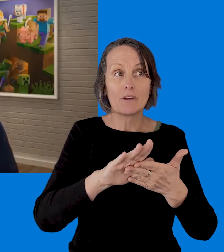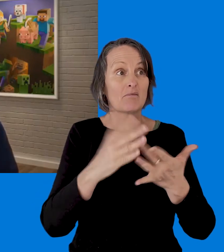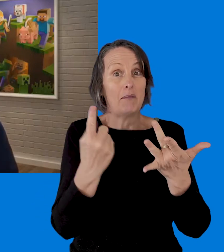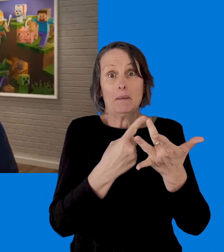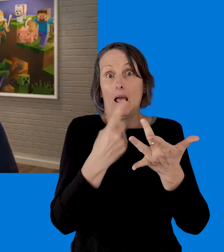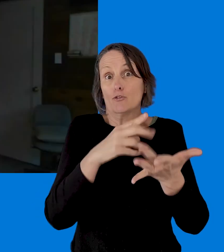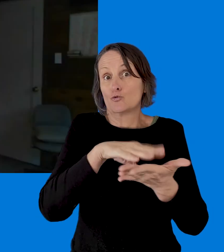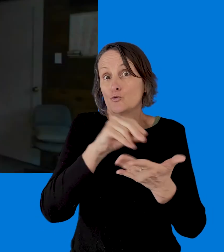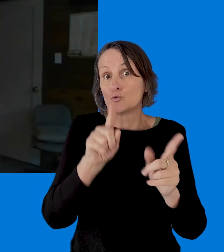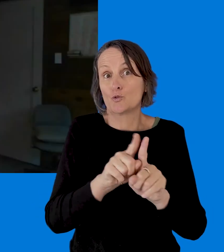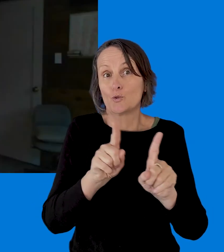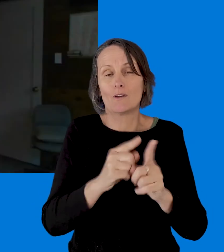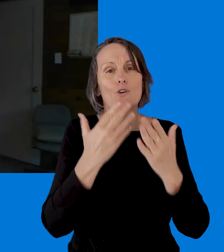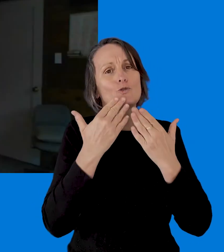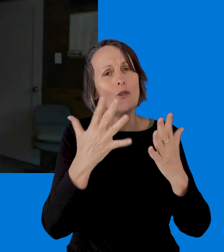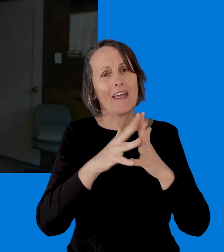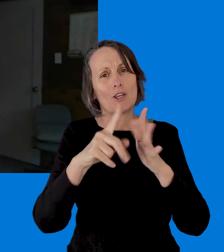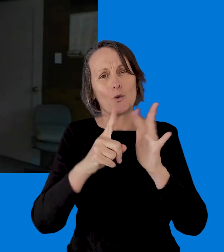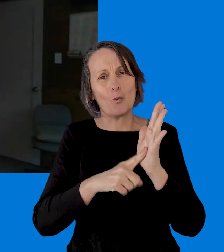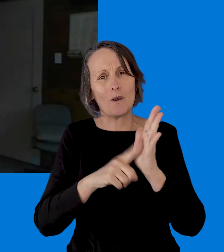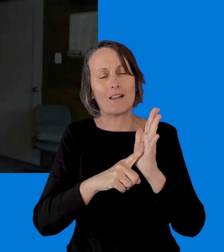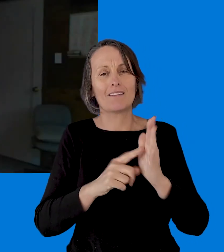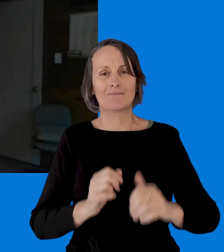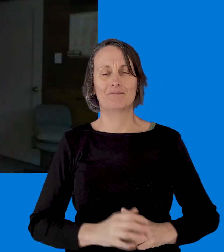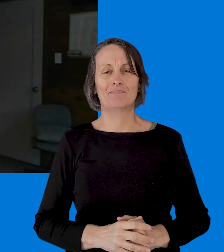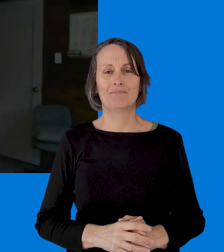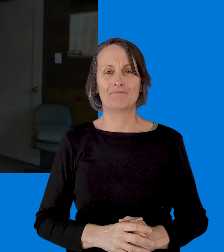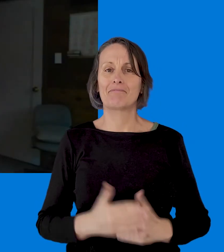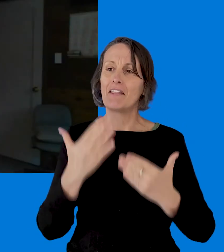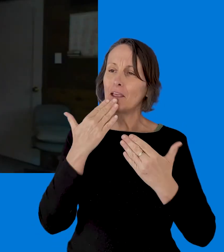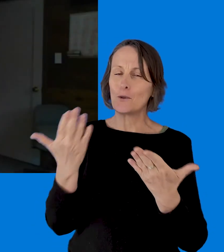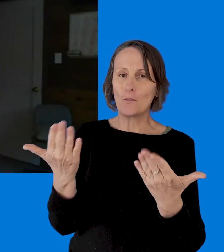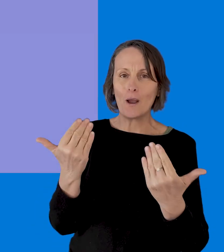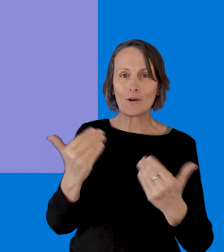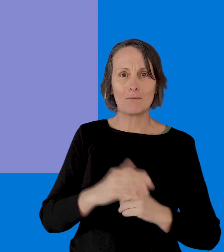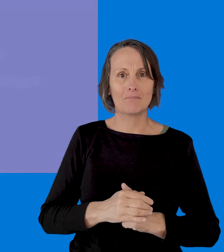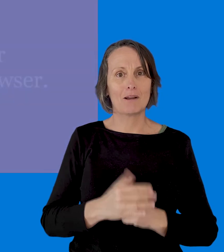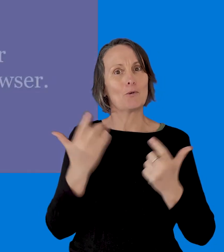being a part of this. You're quite welcome. It was a lot of fun, and hope to see you again soon.